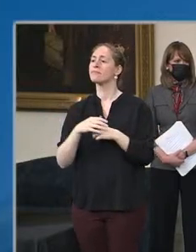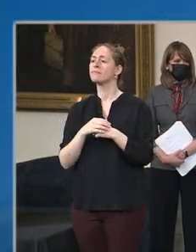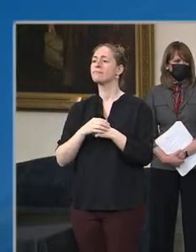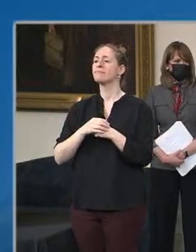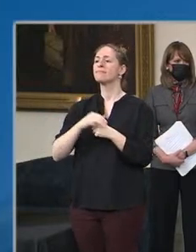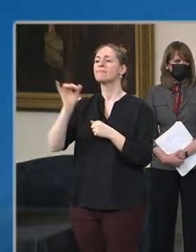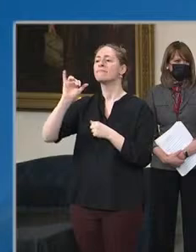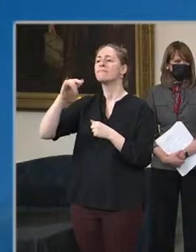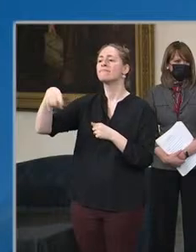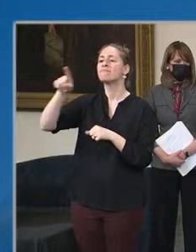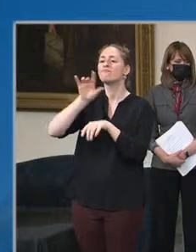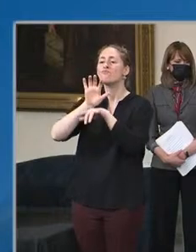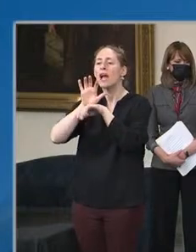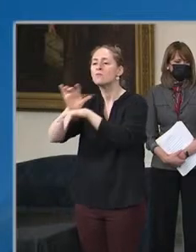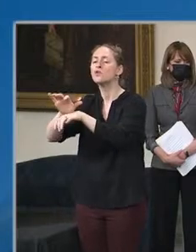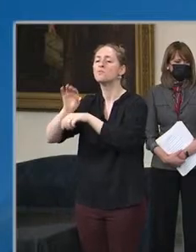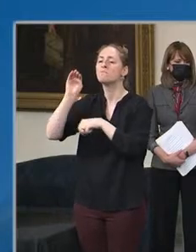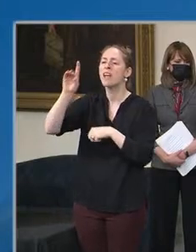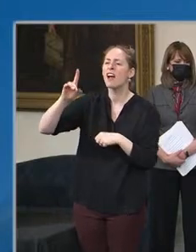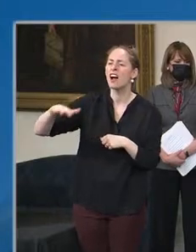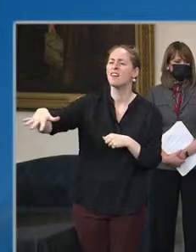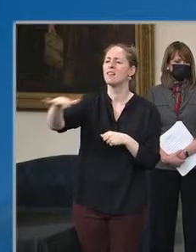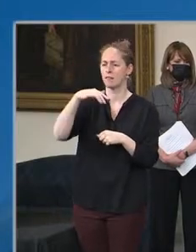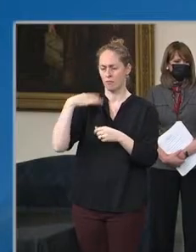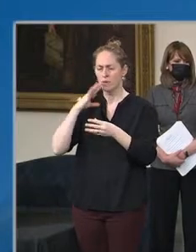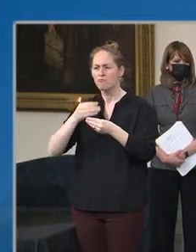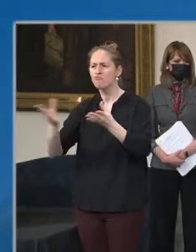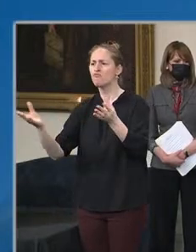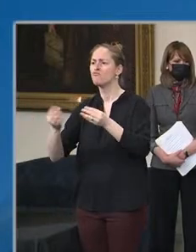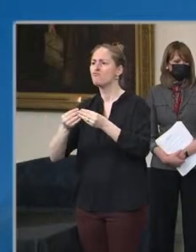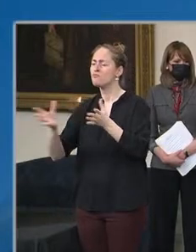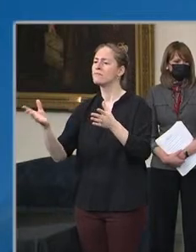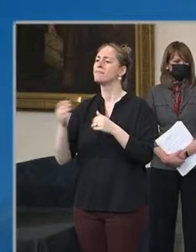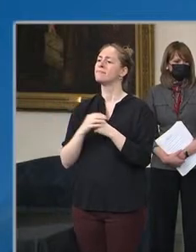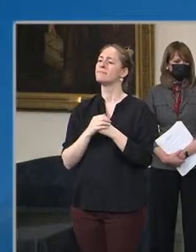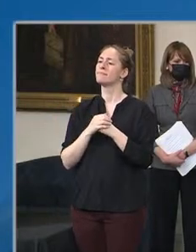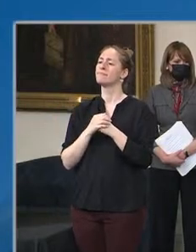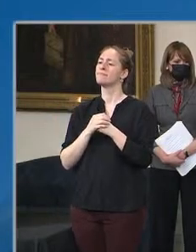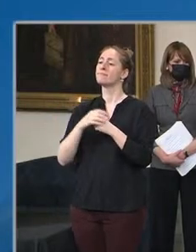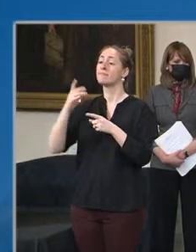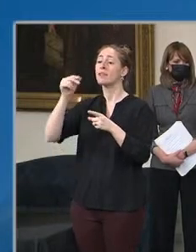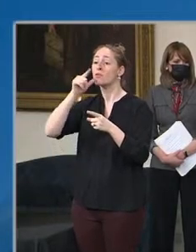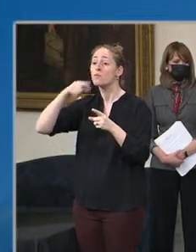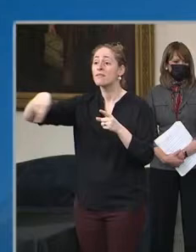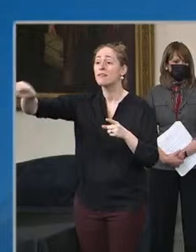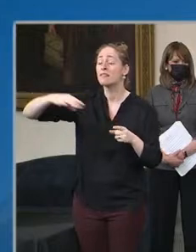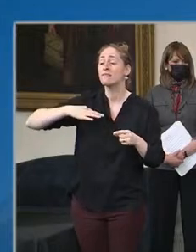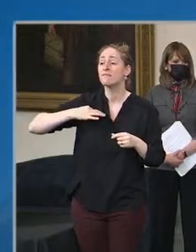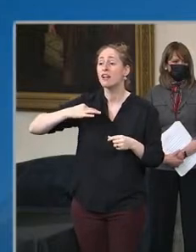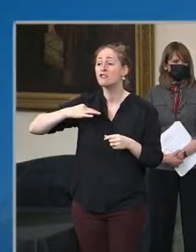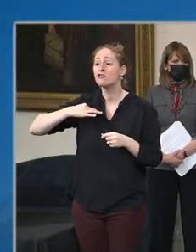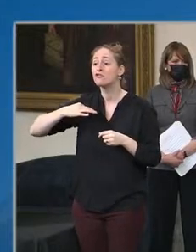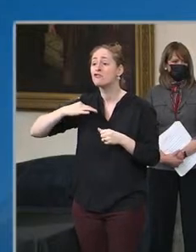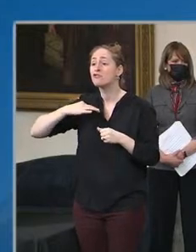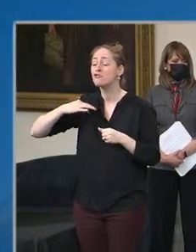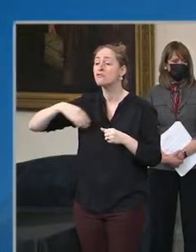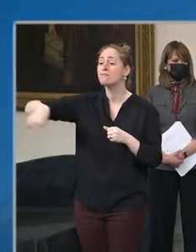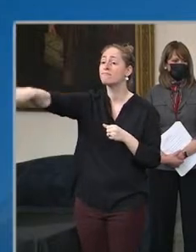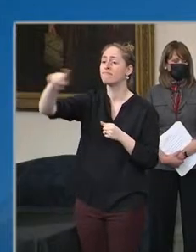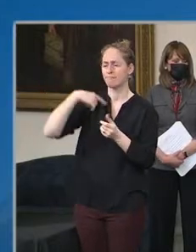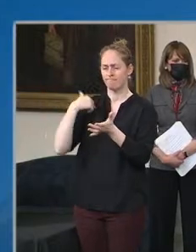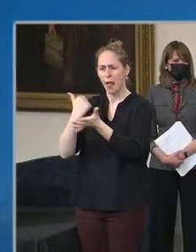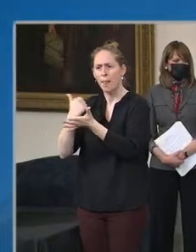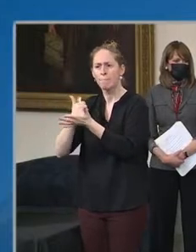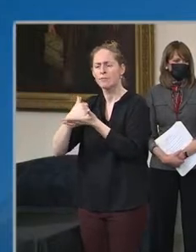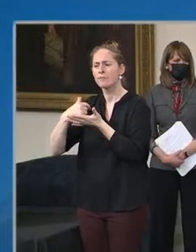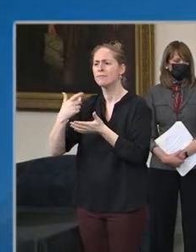those volunteer organizations that make a difference. Early in the state's response, Governor Hogan issued executive orders